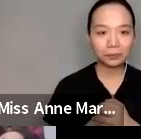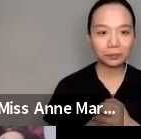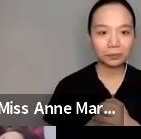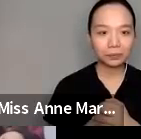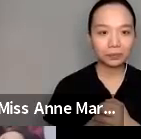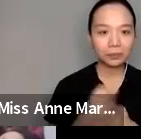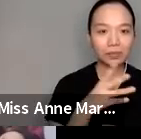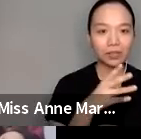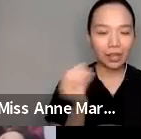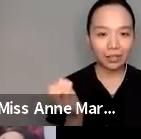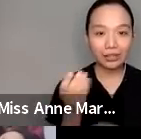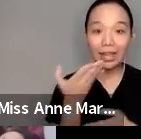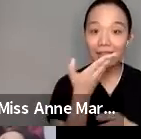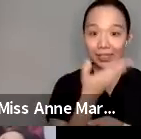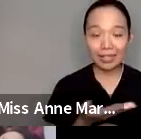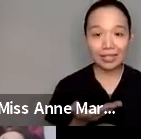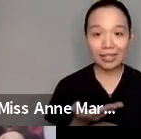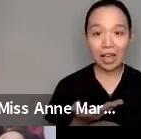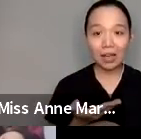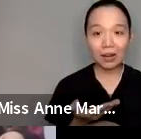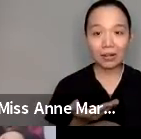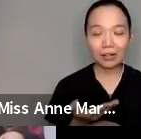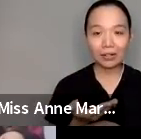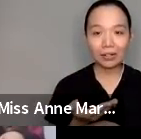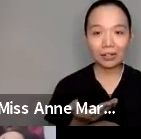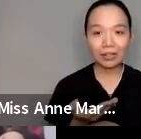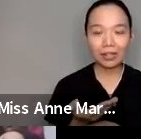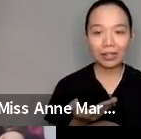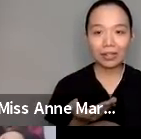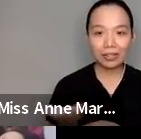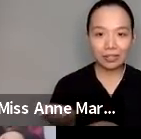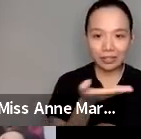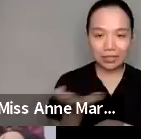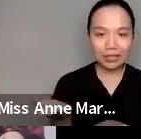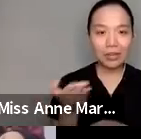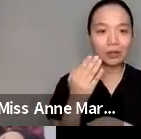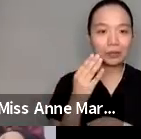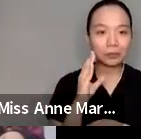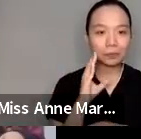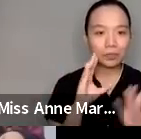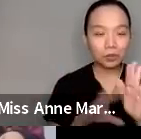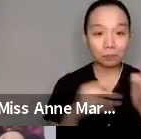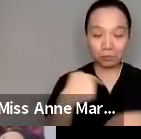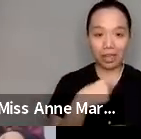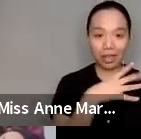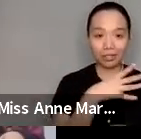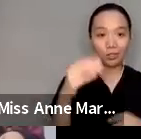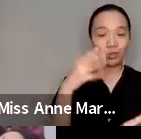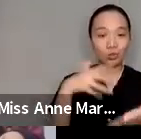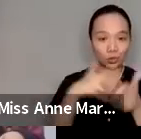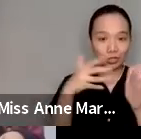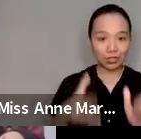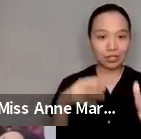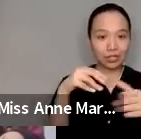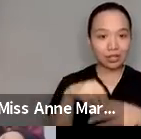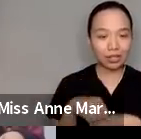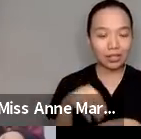And these are photographs of me and the students in the